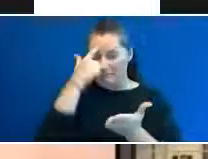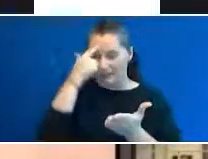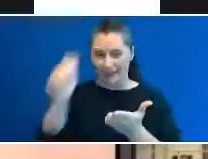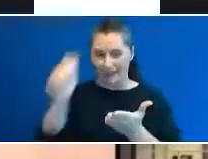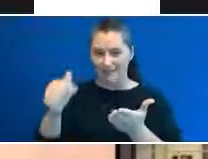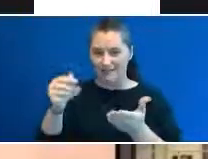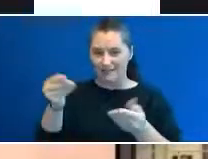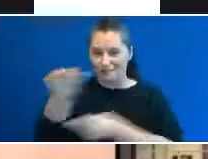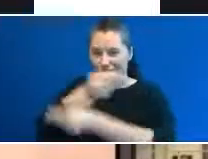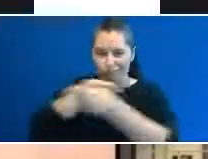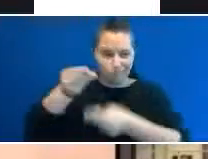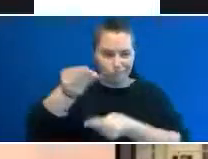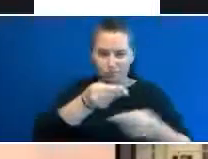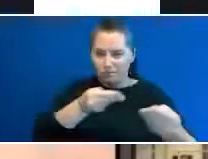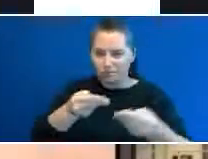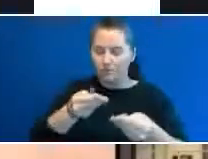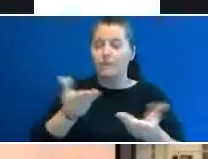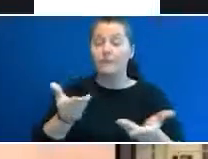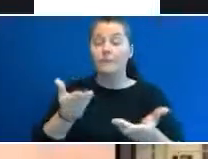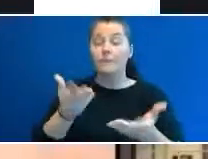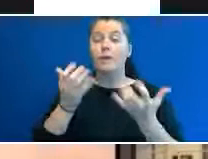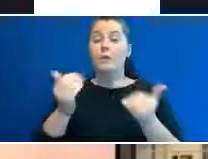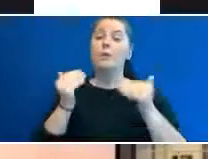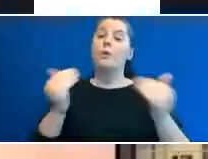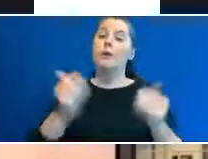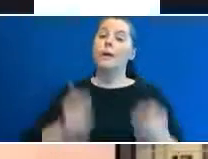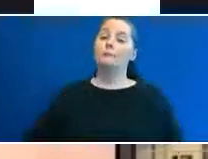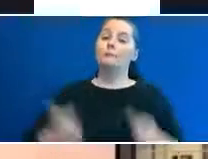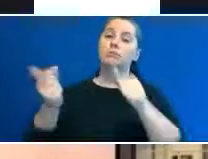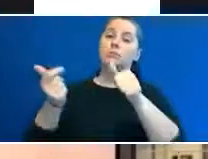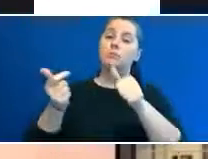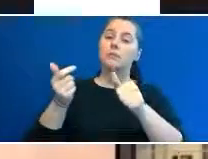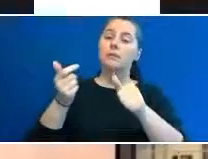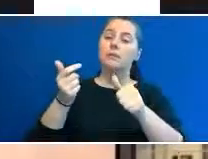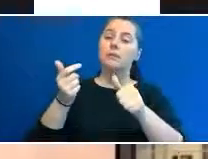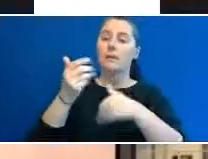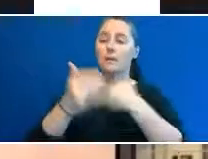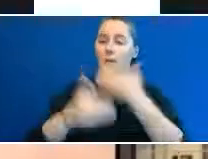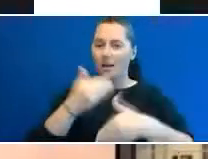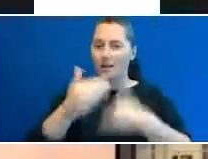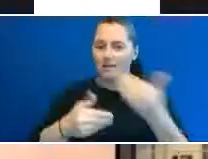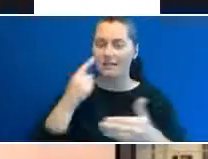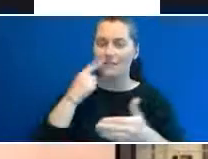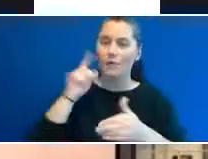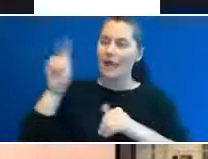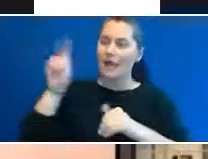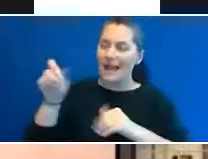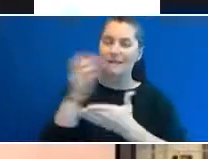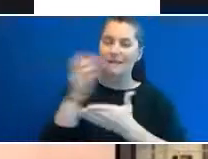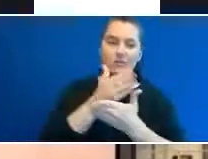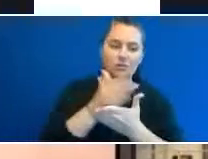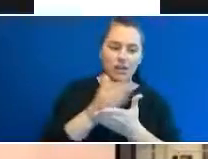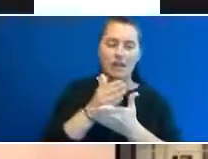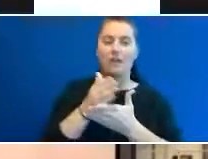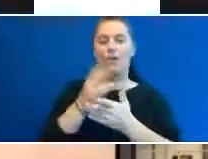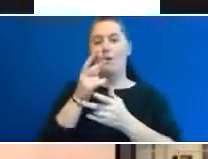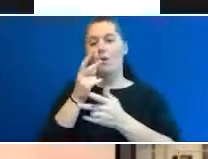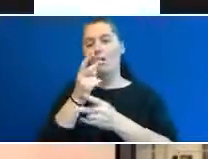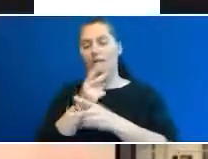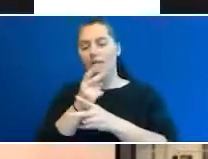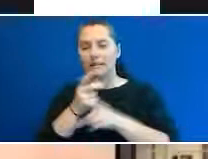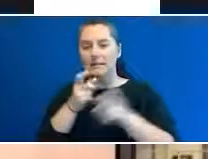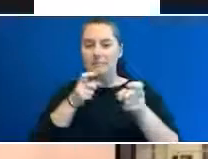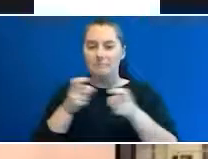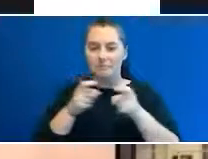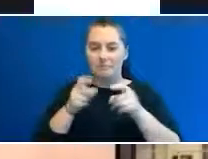we went ahead and we wanted to eliminate this process here of having to either manually track this, type